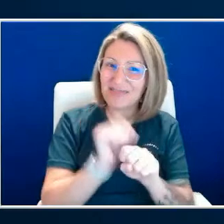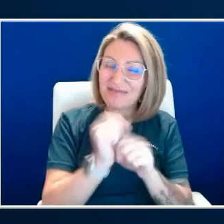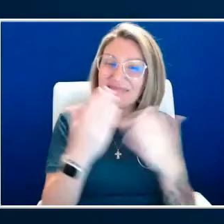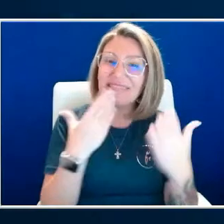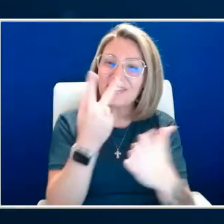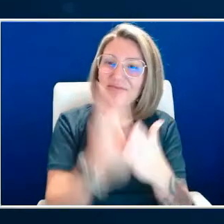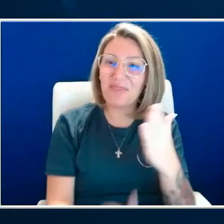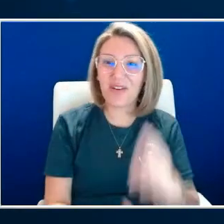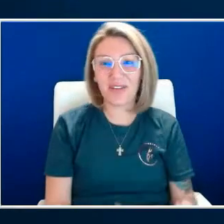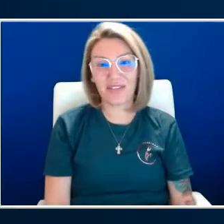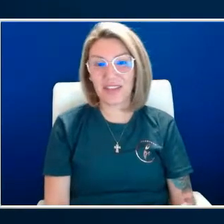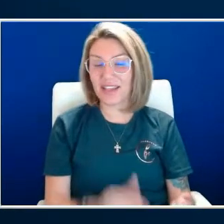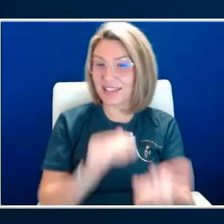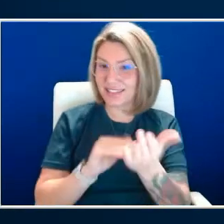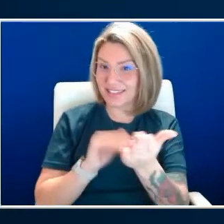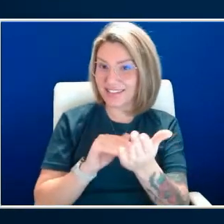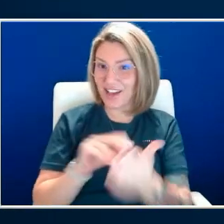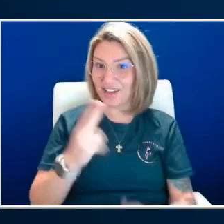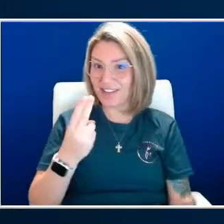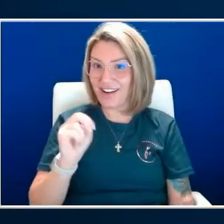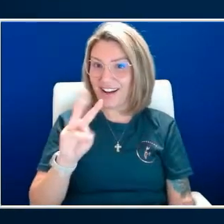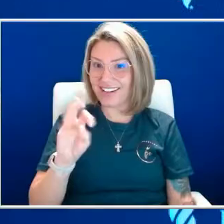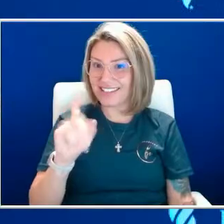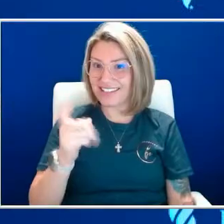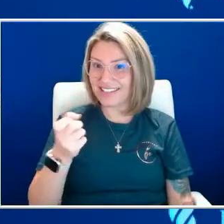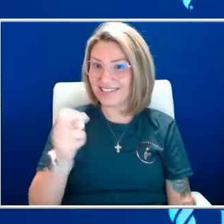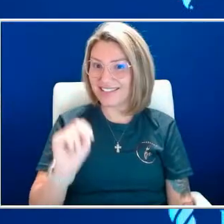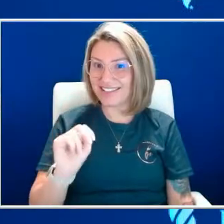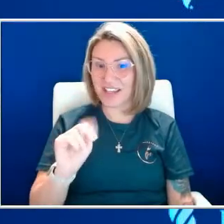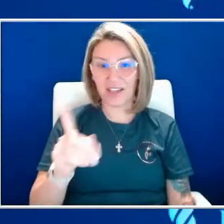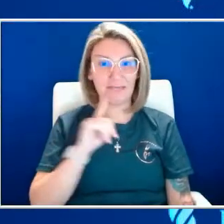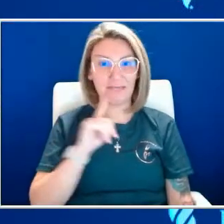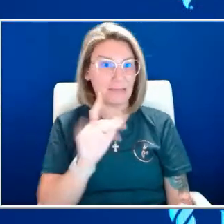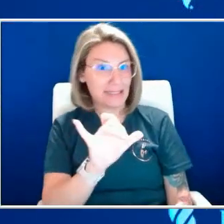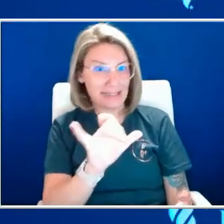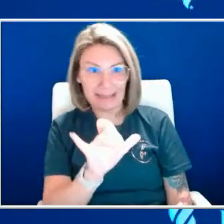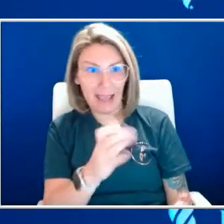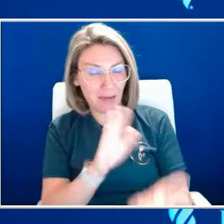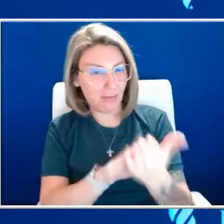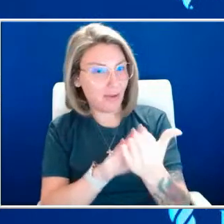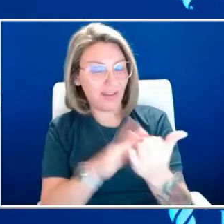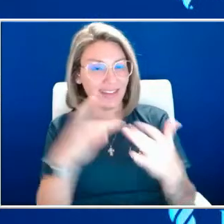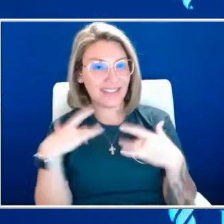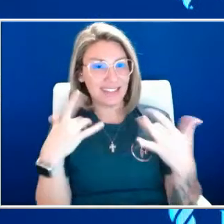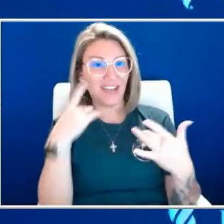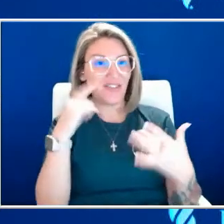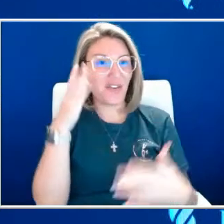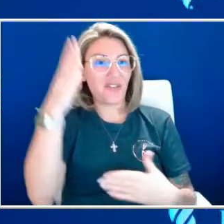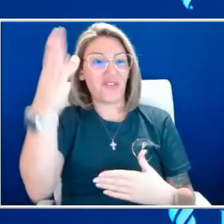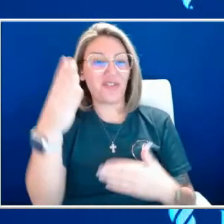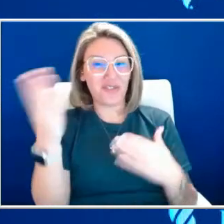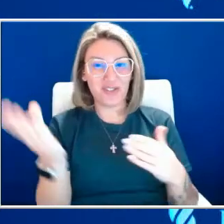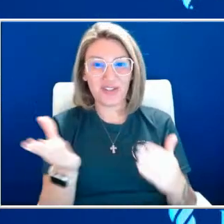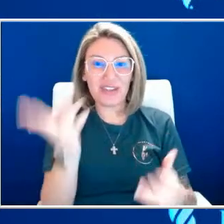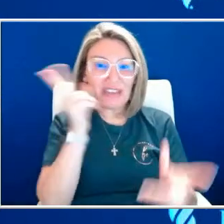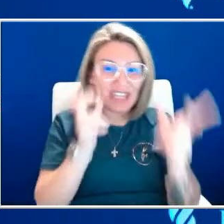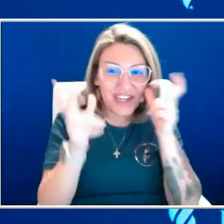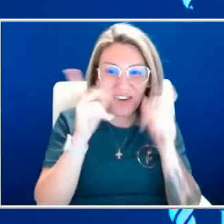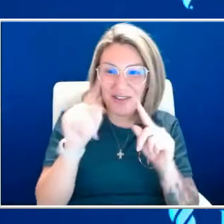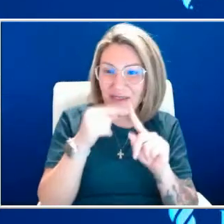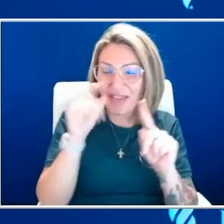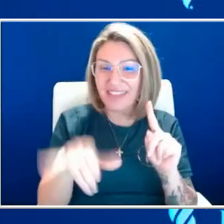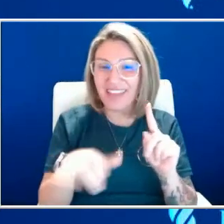Dr. Hawkinson, final thoughts. Yeah, I'll just say right back at both of you. I mean, just so excited for the future. We're hearing about this,